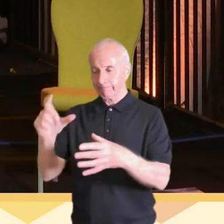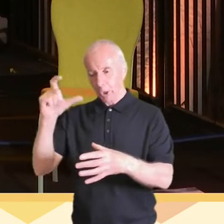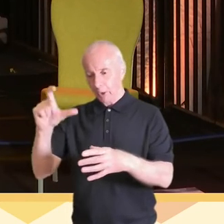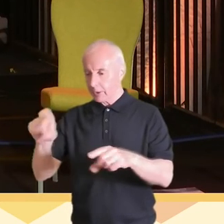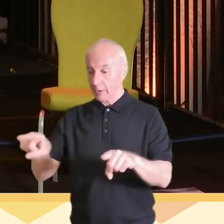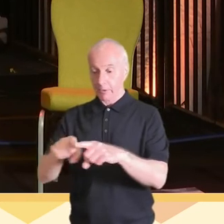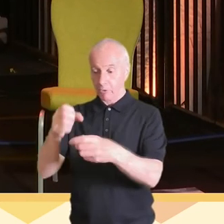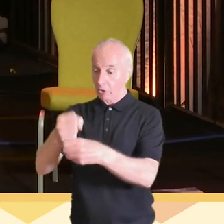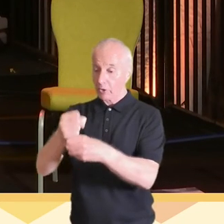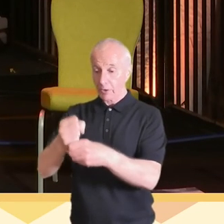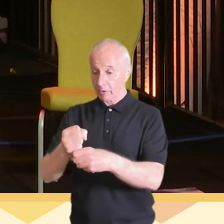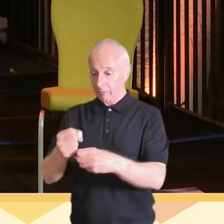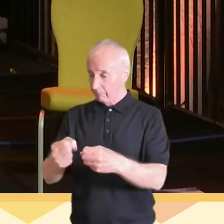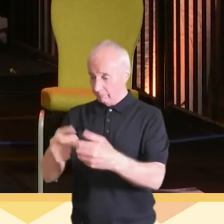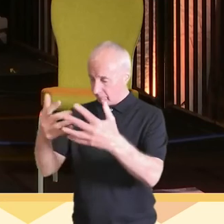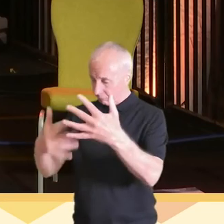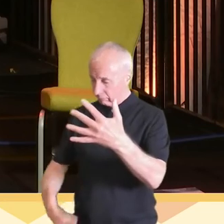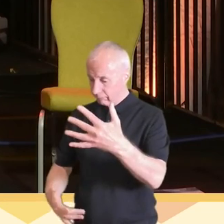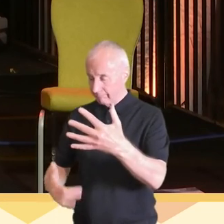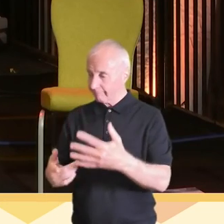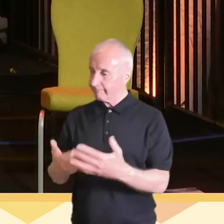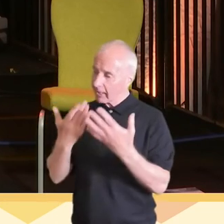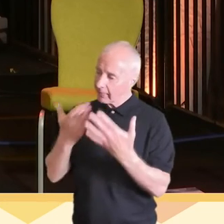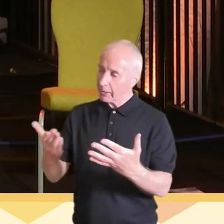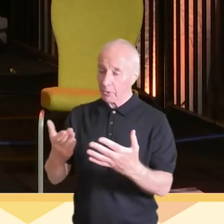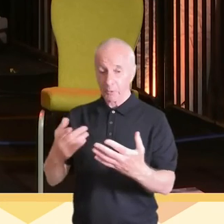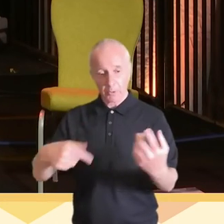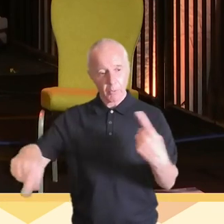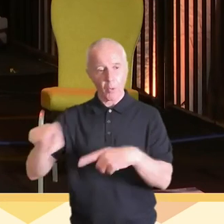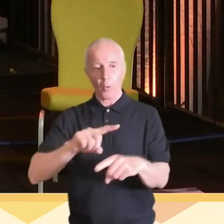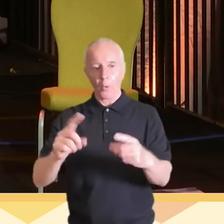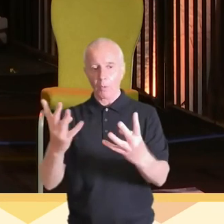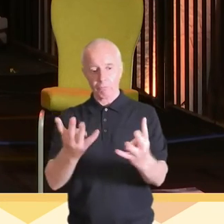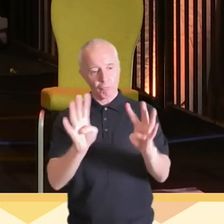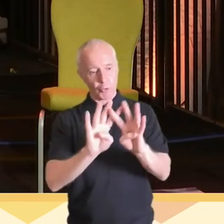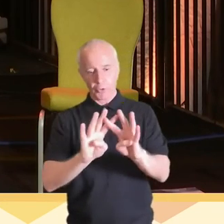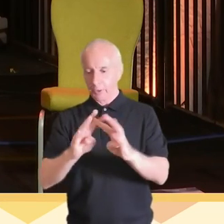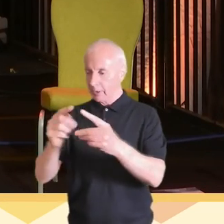churches indeed. So let's express our thanks for our trustees.